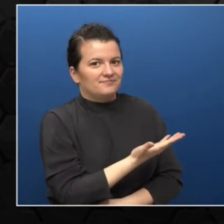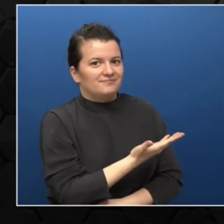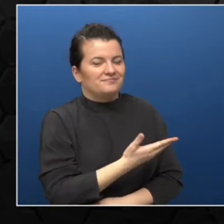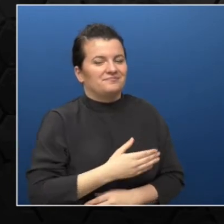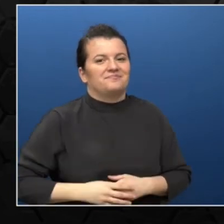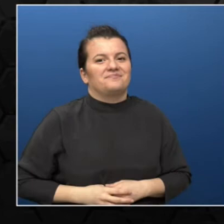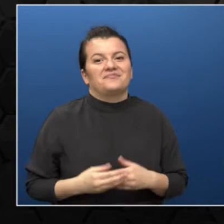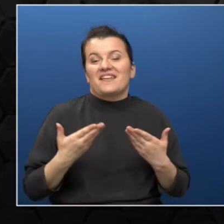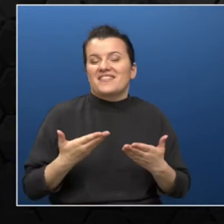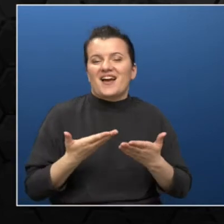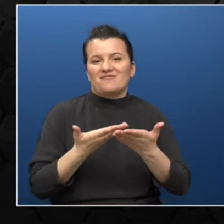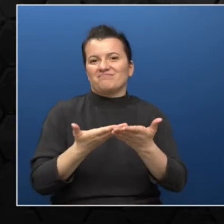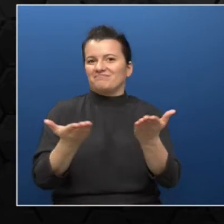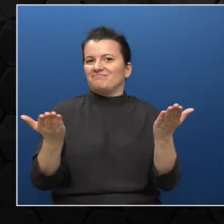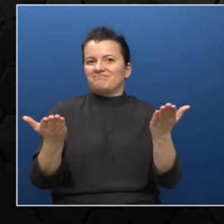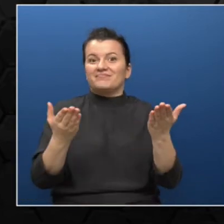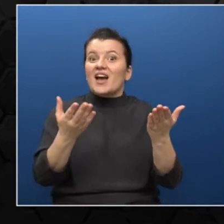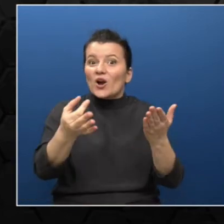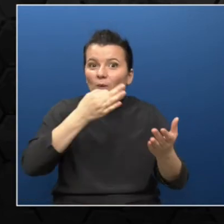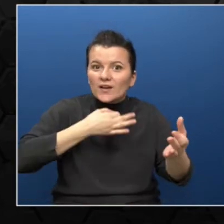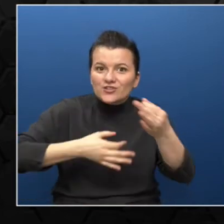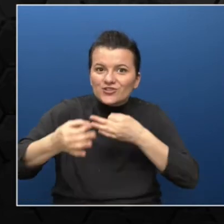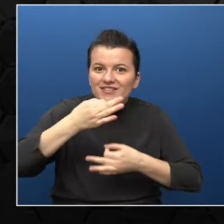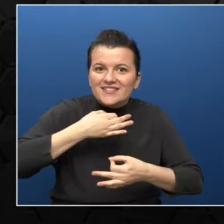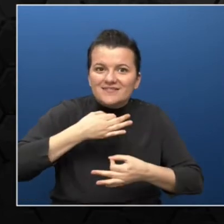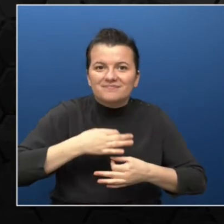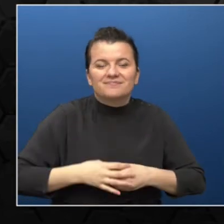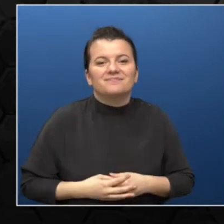open for questions.